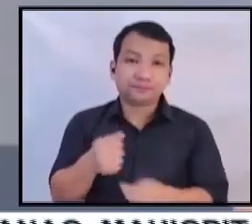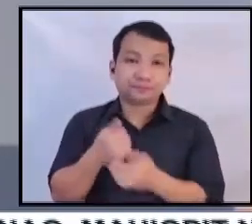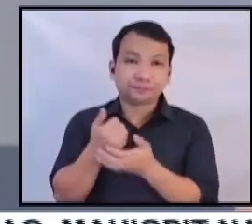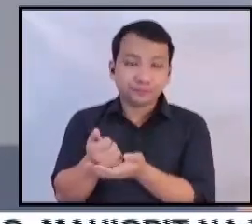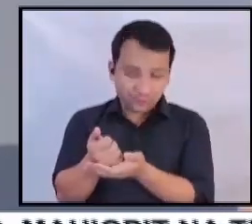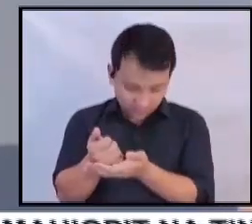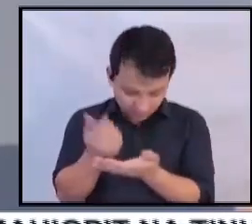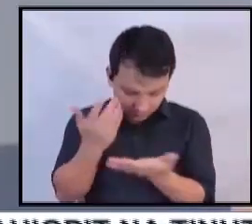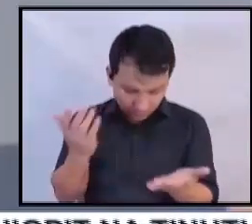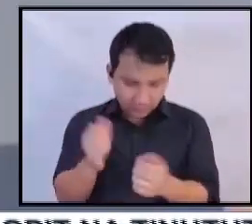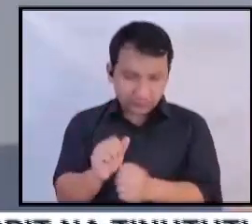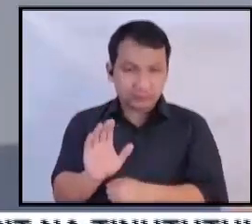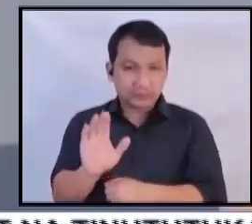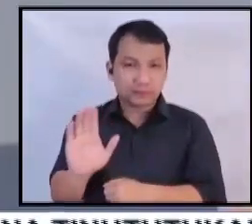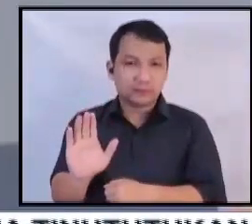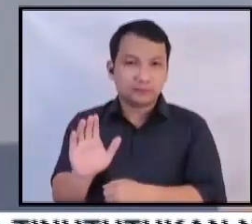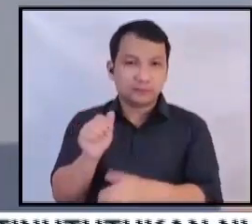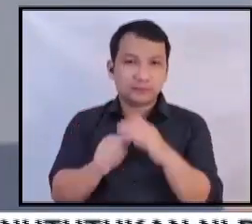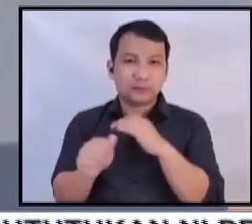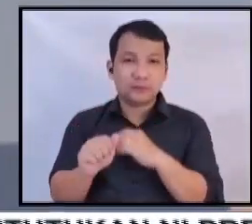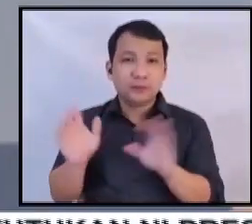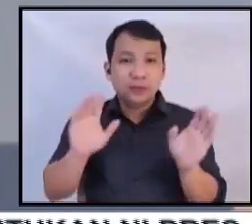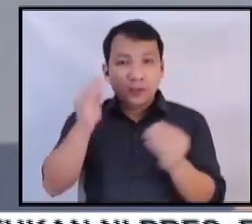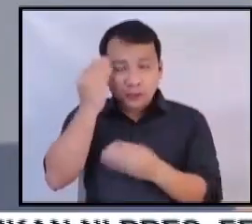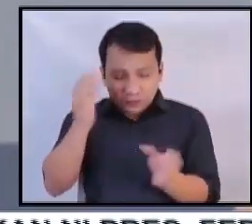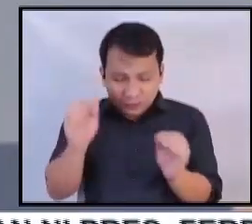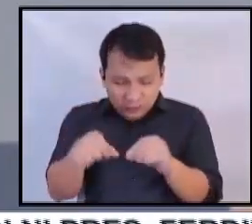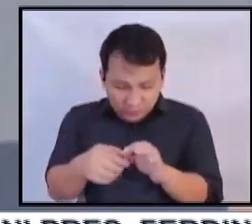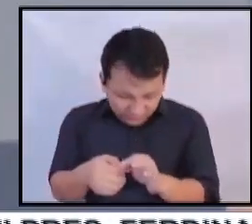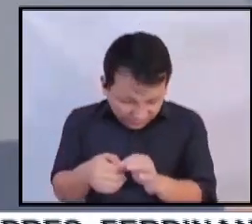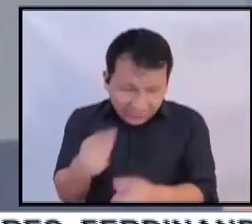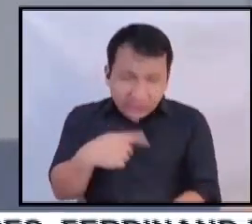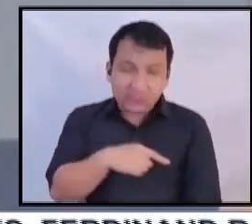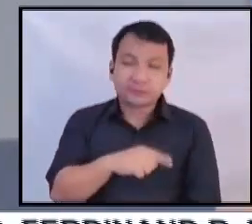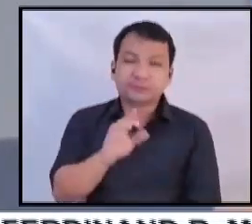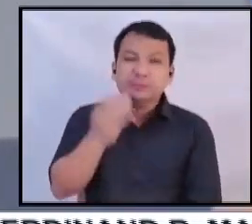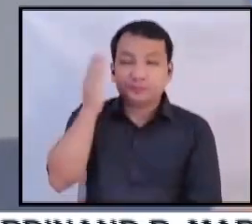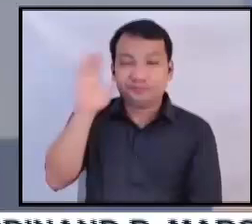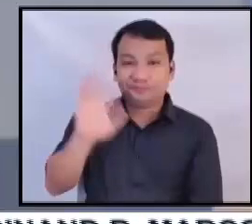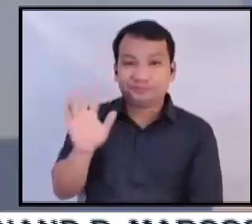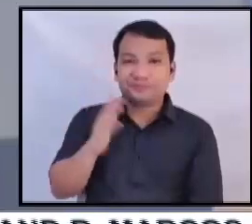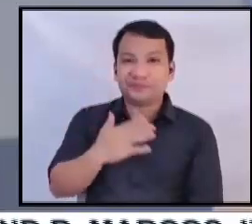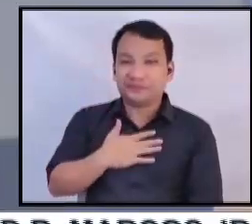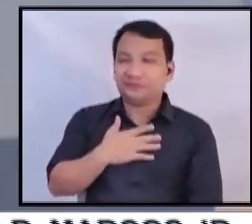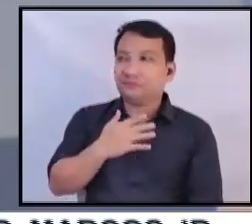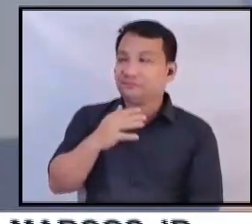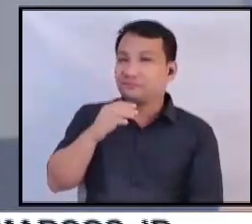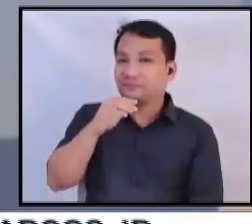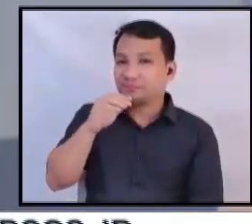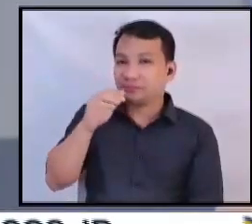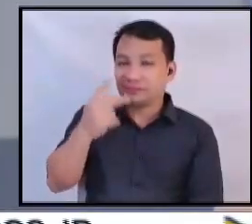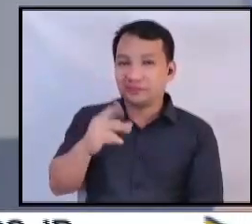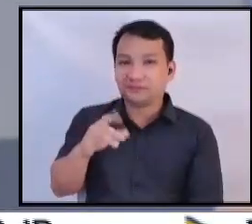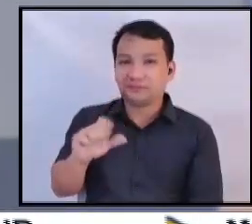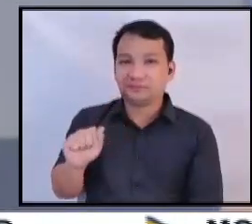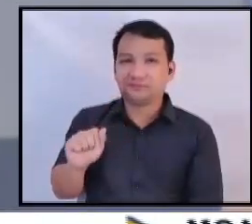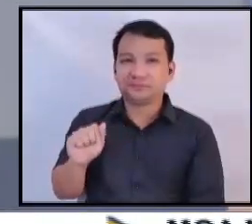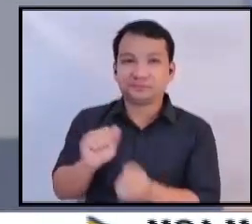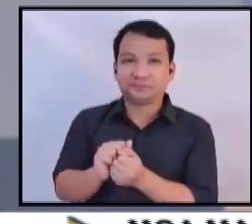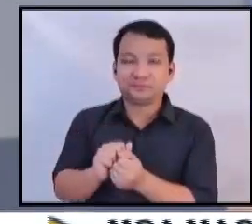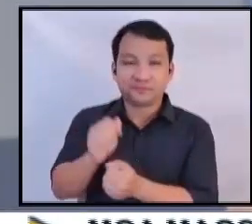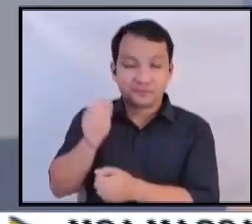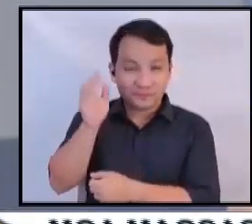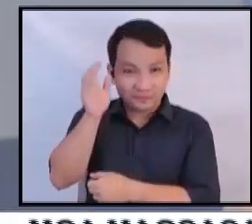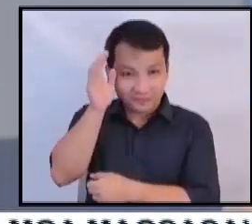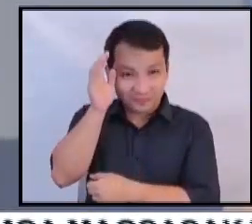Abrenyan. So with that po, hello sa aking family back home, to my kuya, ever supportive kuya, my makeup artist, and my team, and